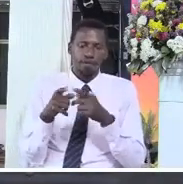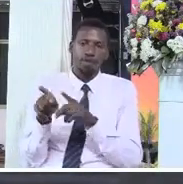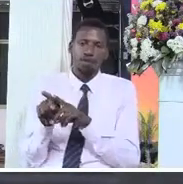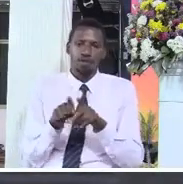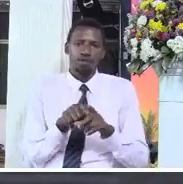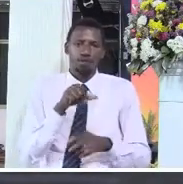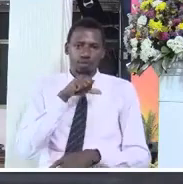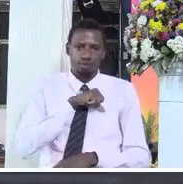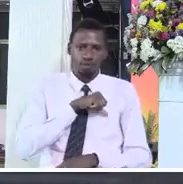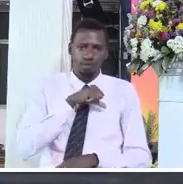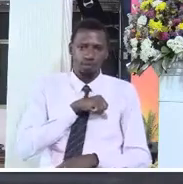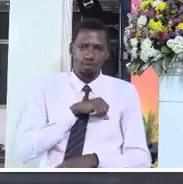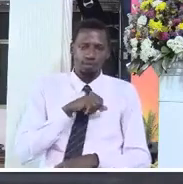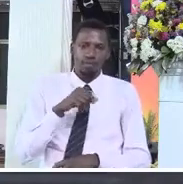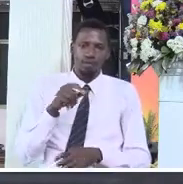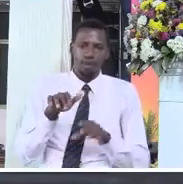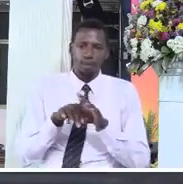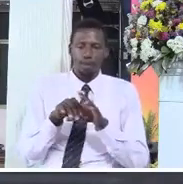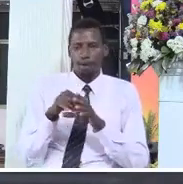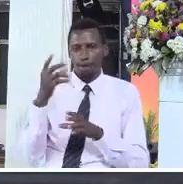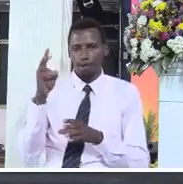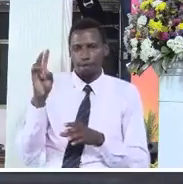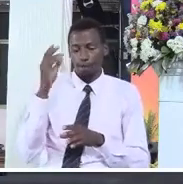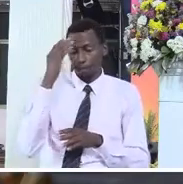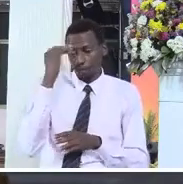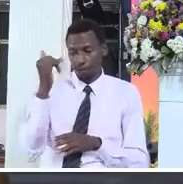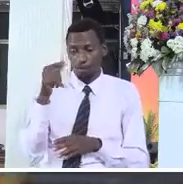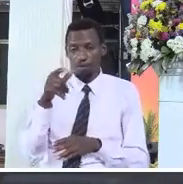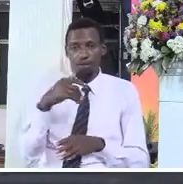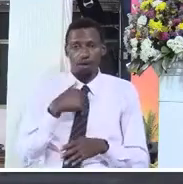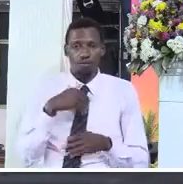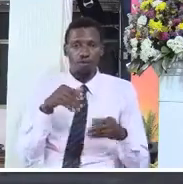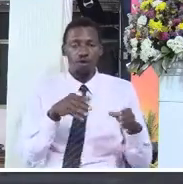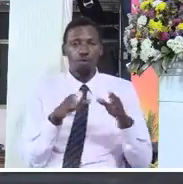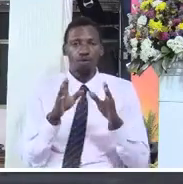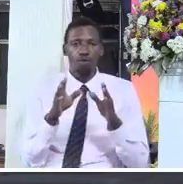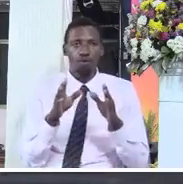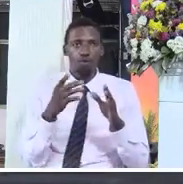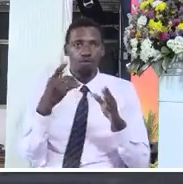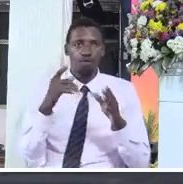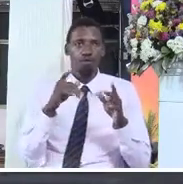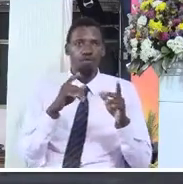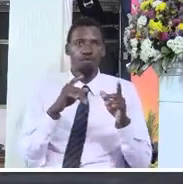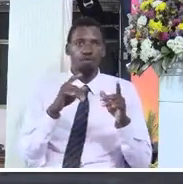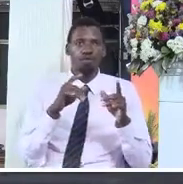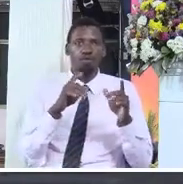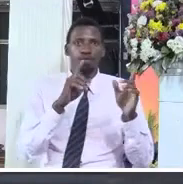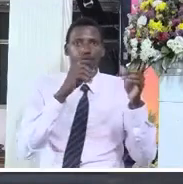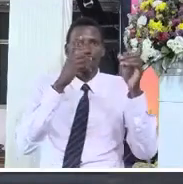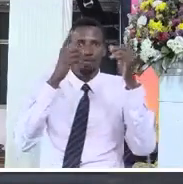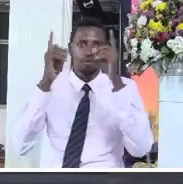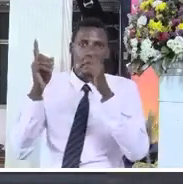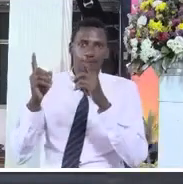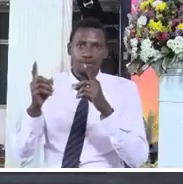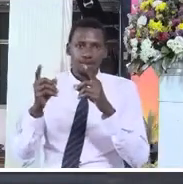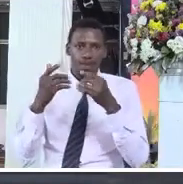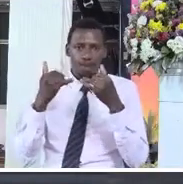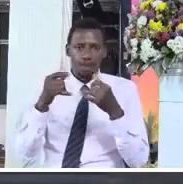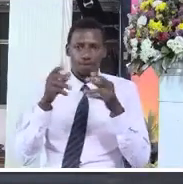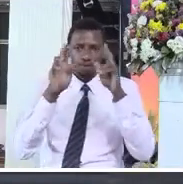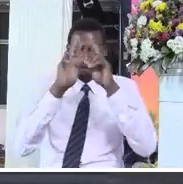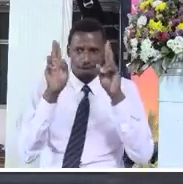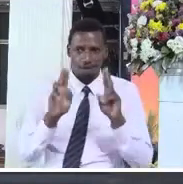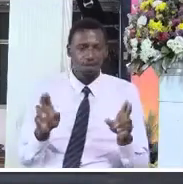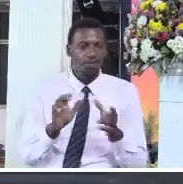as an Adventist, because now we got opportunities for retreats. Now you can have a girlfriend in Uganda. You're playing now international, not only